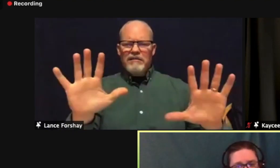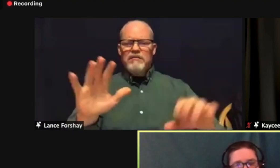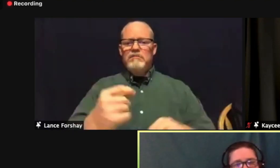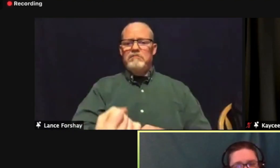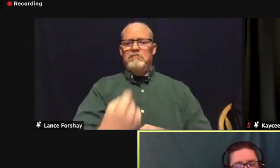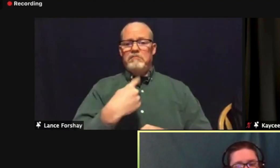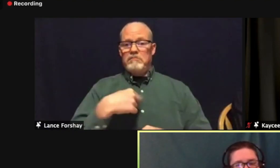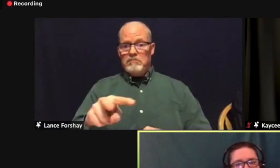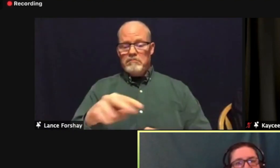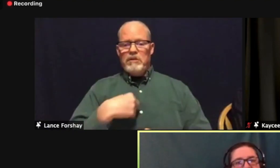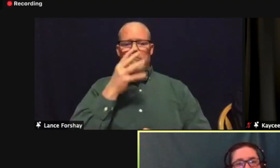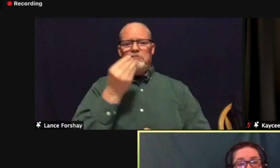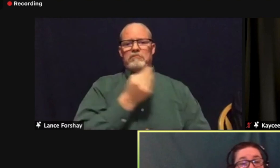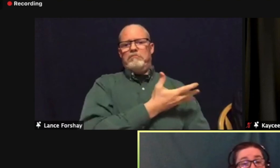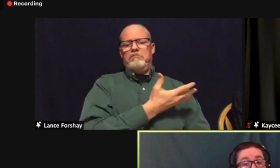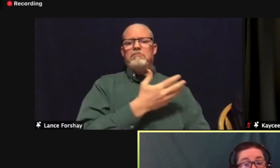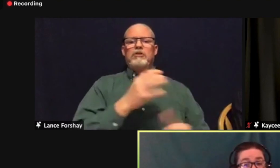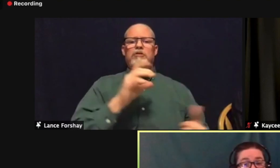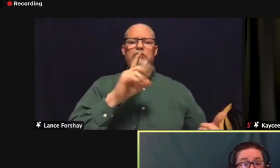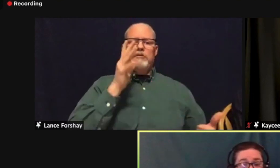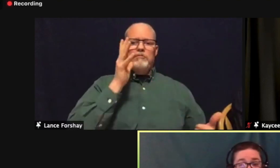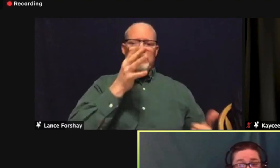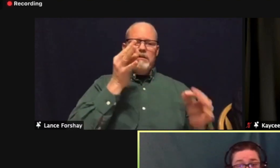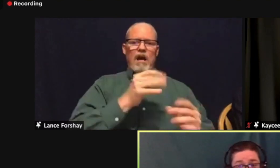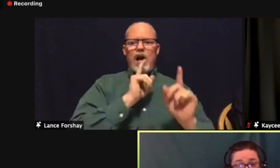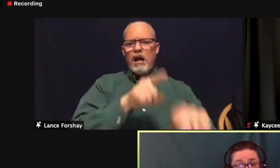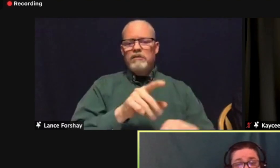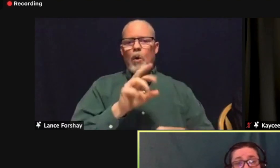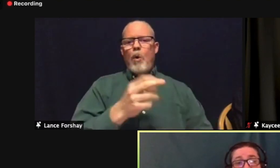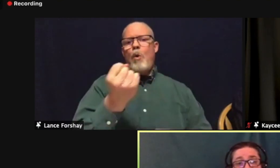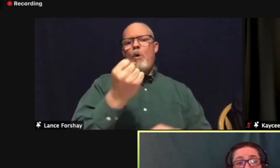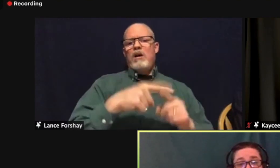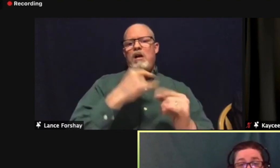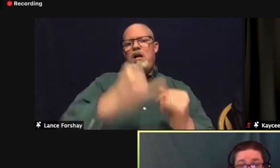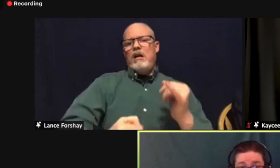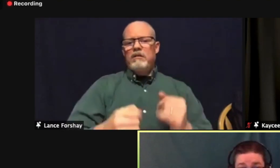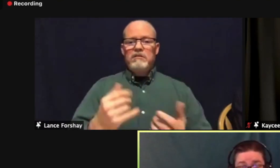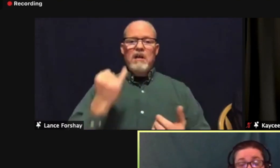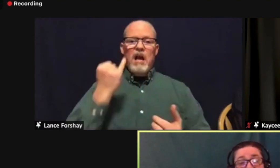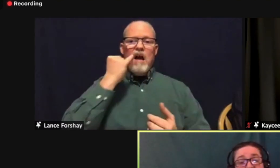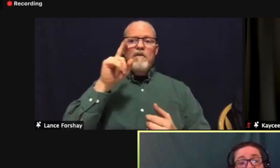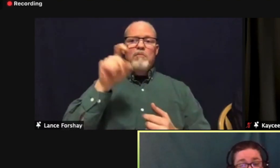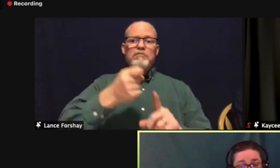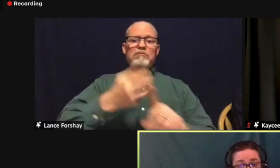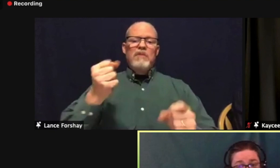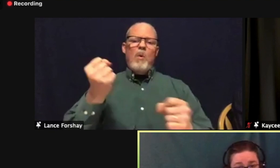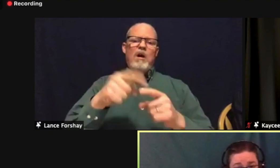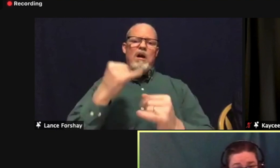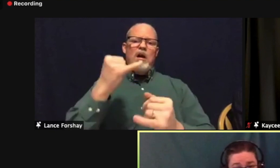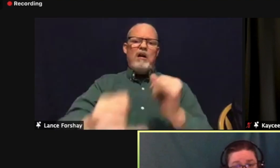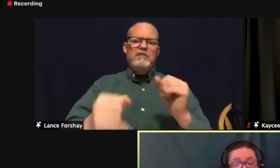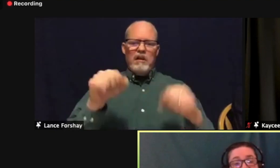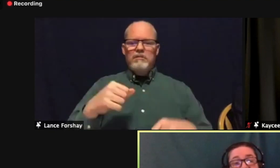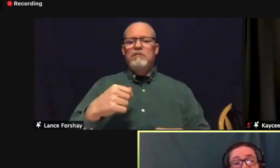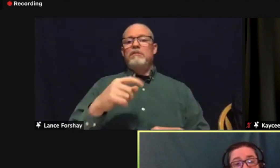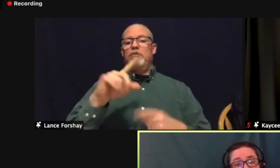screen. If you need clarification, you can go ahead and type it in there. If there are questions you want to present to Dr. Hwang,